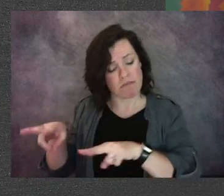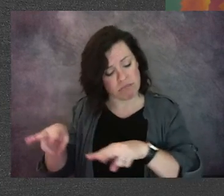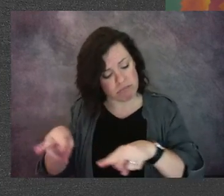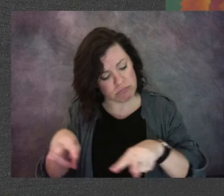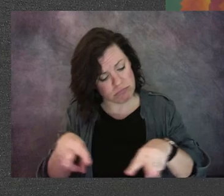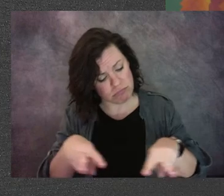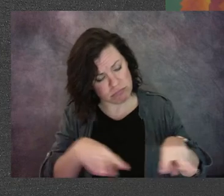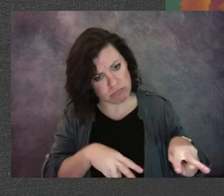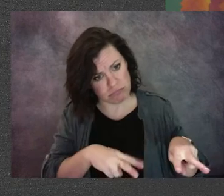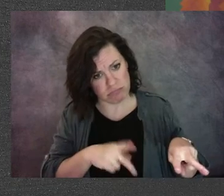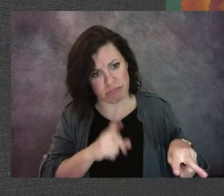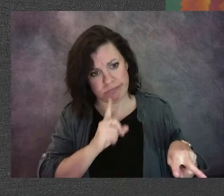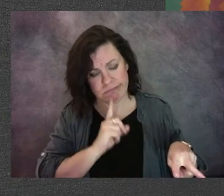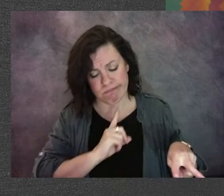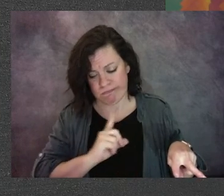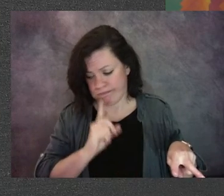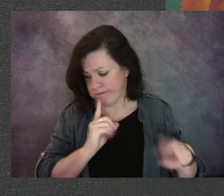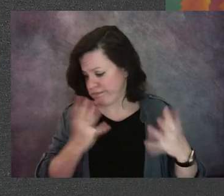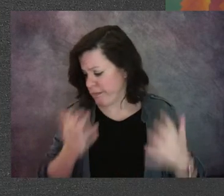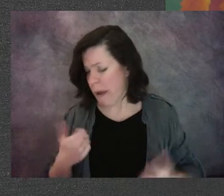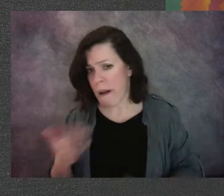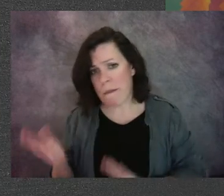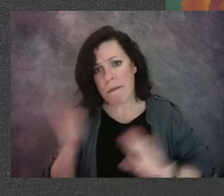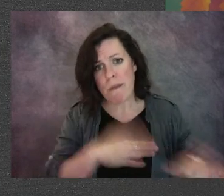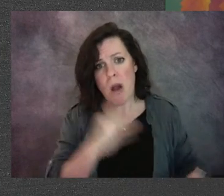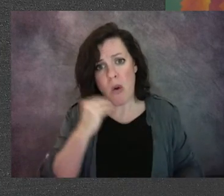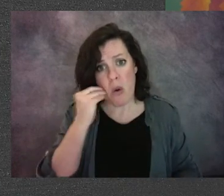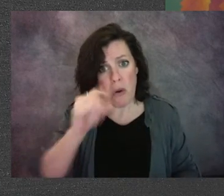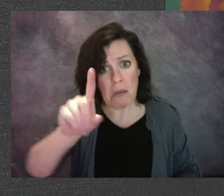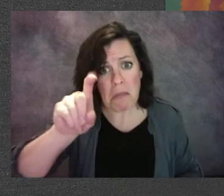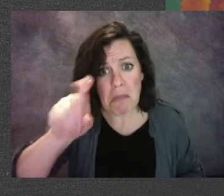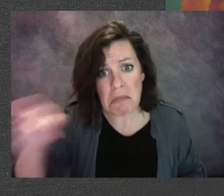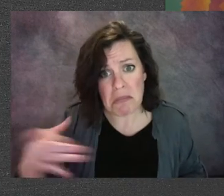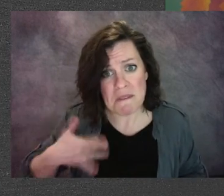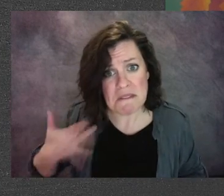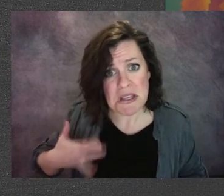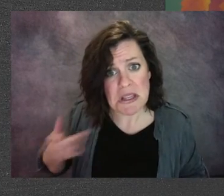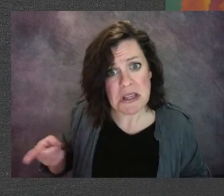earth, is he lonesome for home?